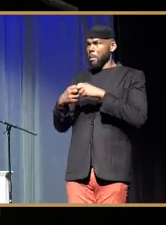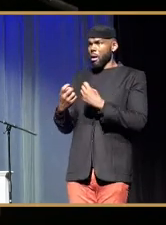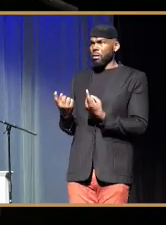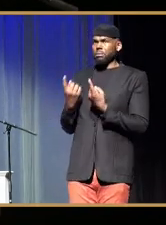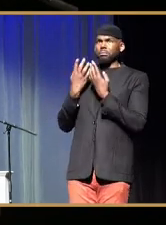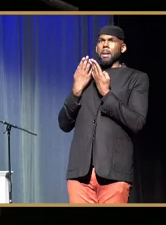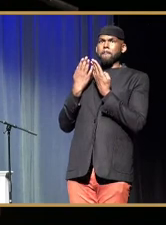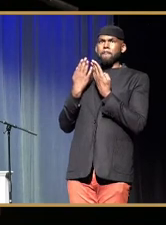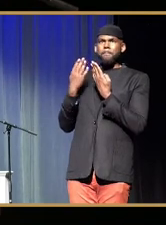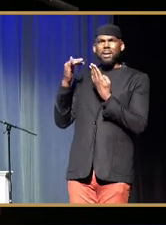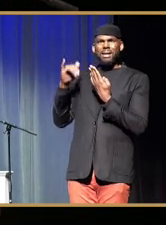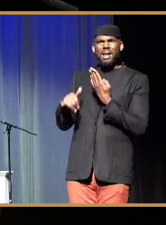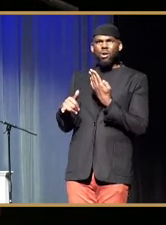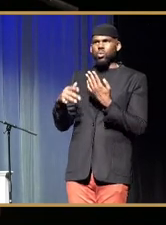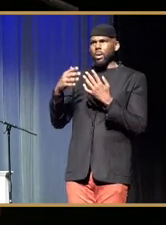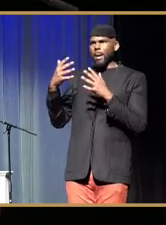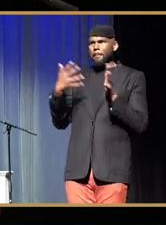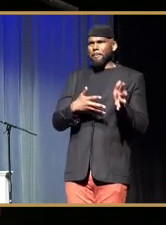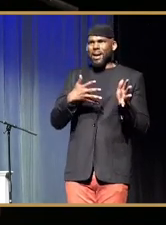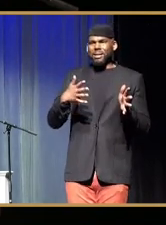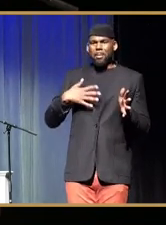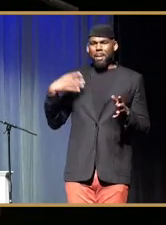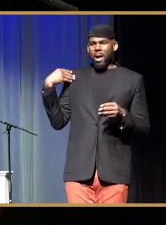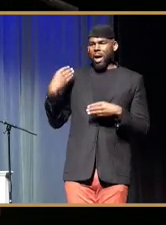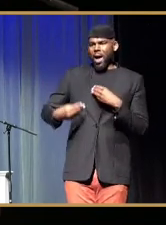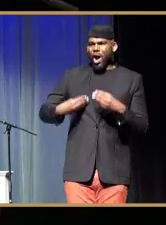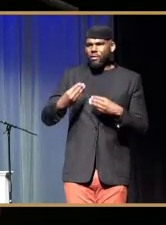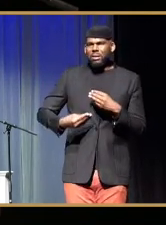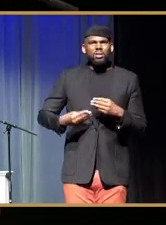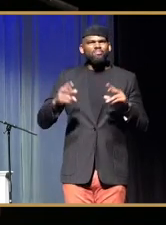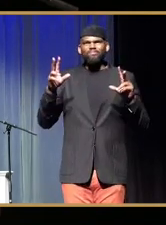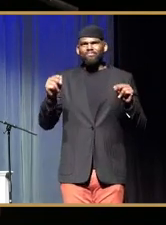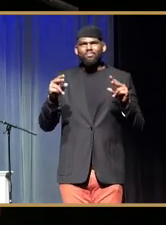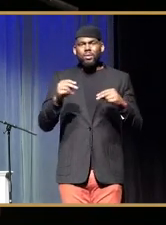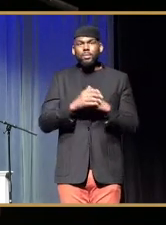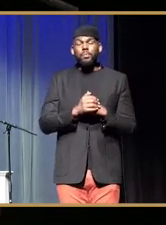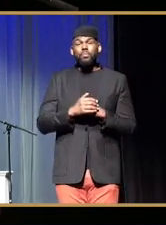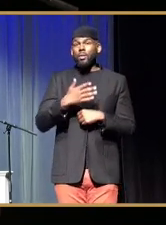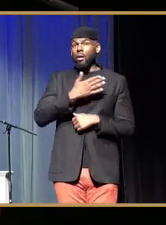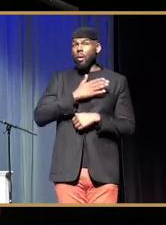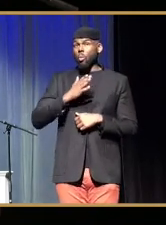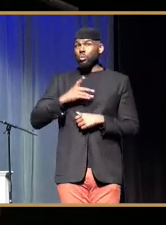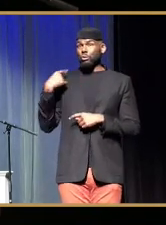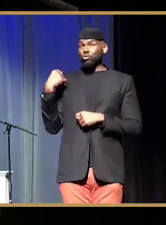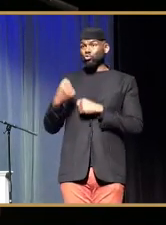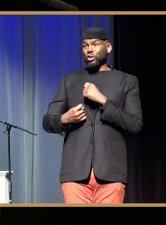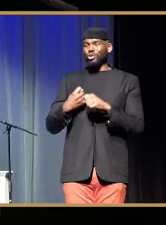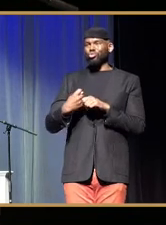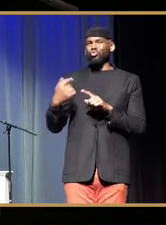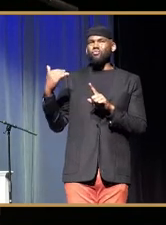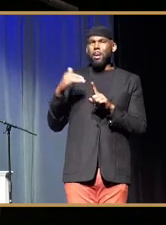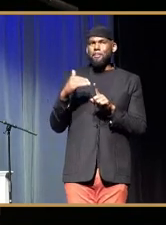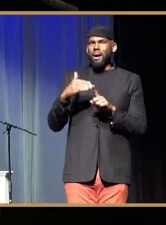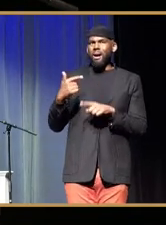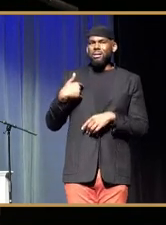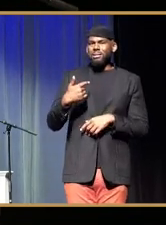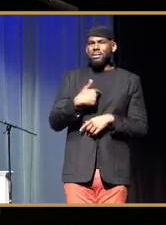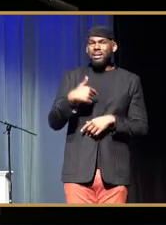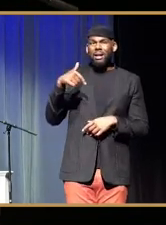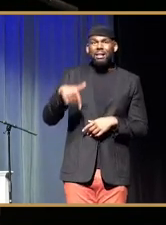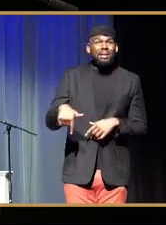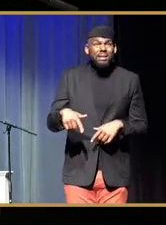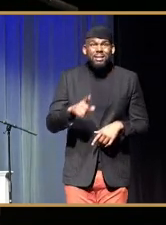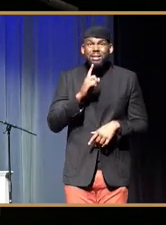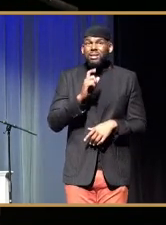the heritage and the values that got us thus far. Because our tradition reminds us that this